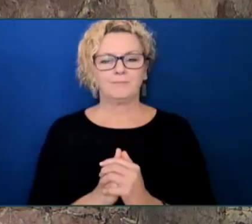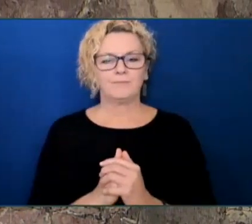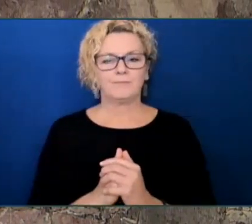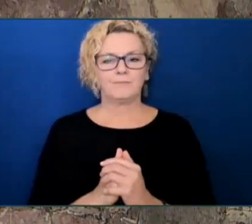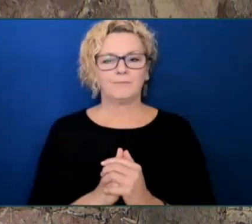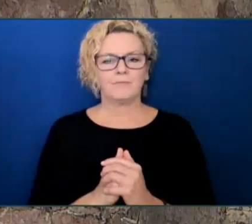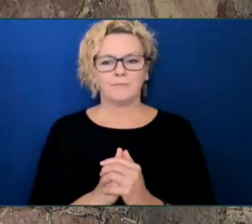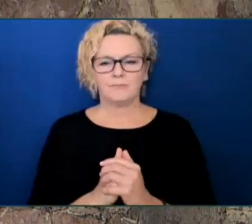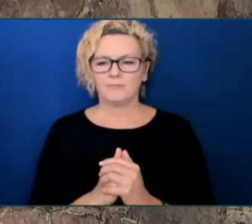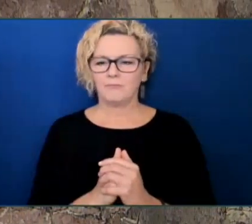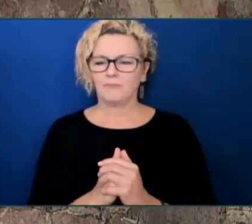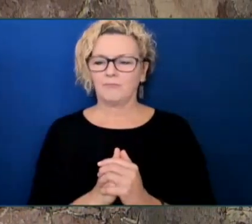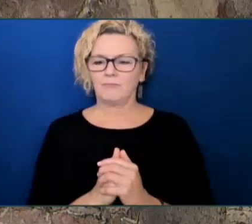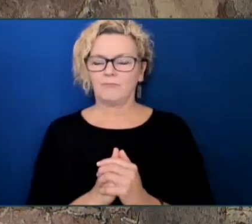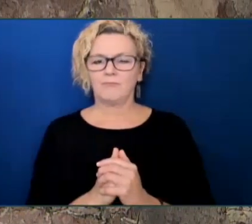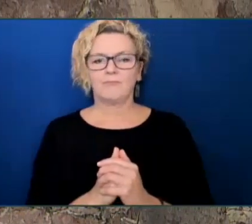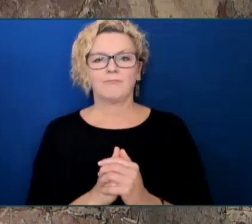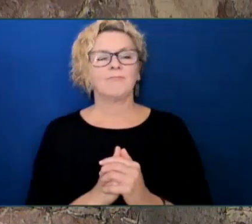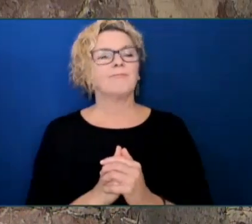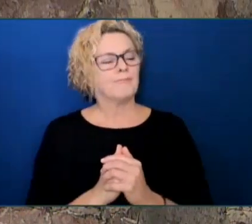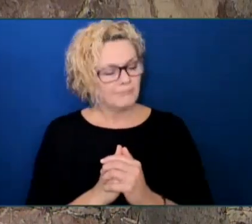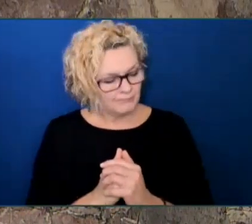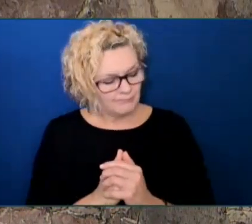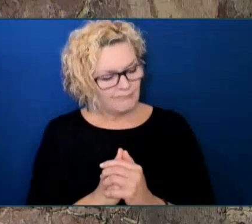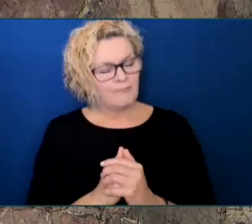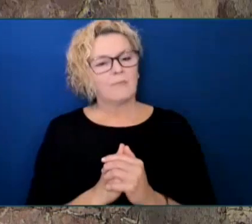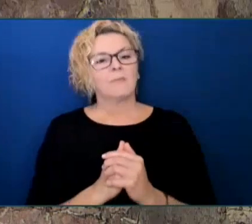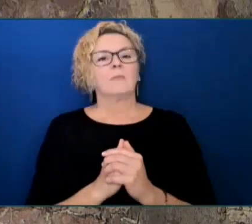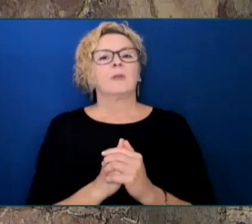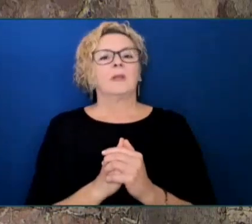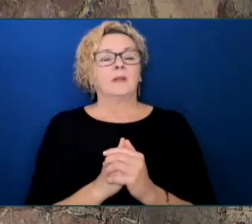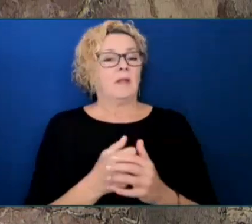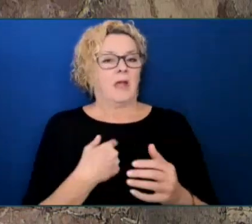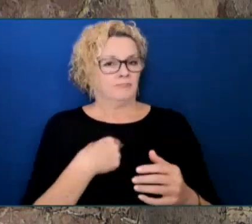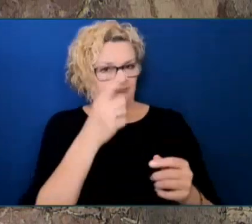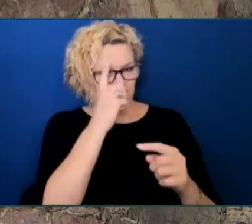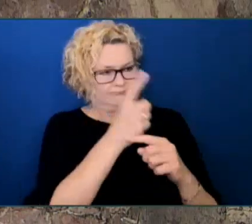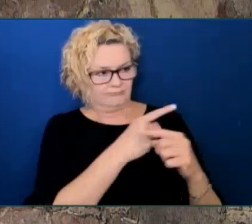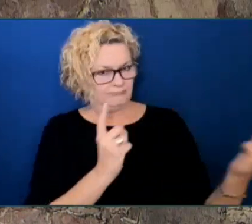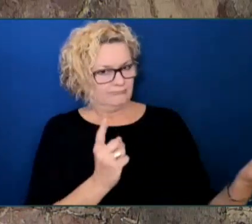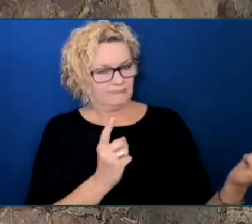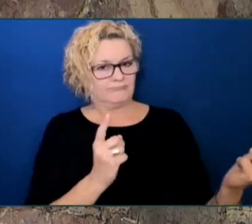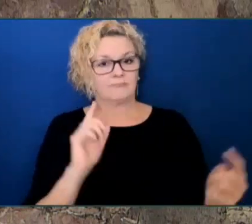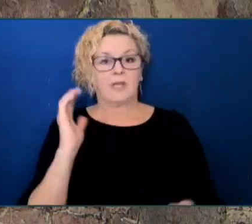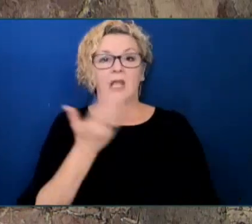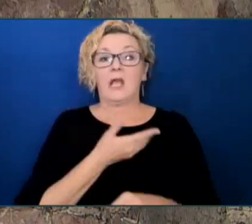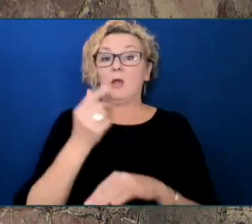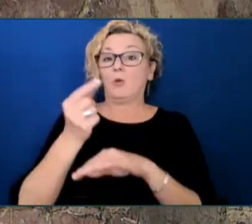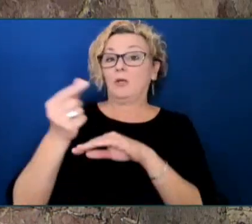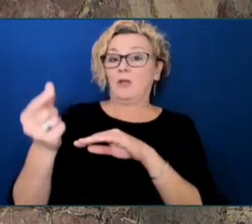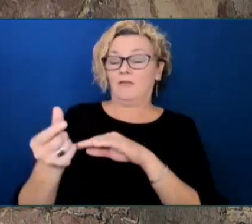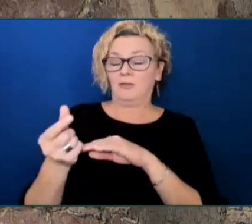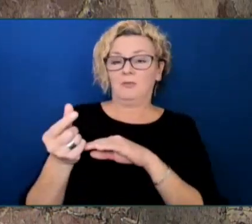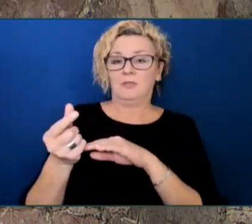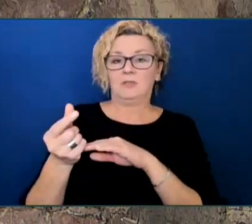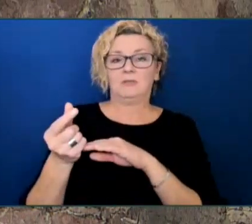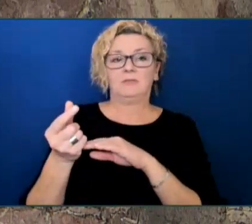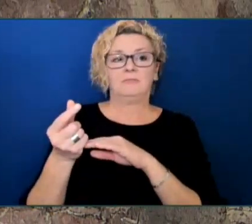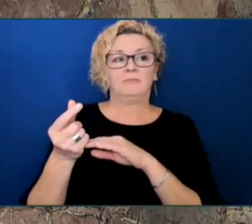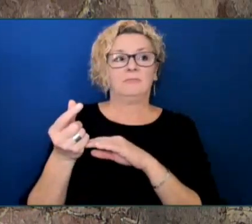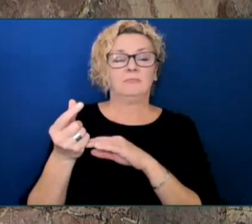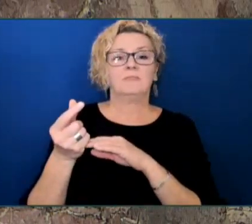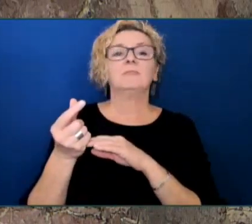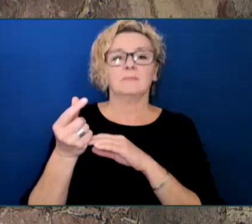Thank you very much, Mr. Speaker. On the contrary, our government has taken a long